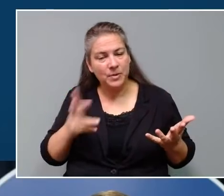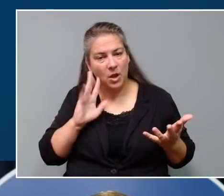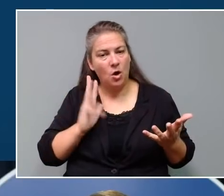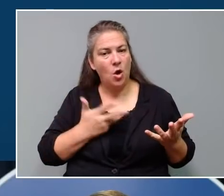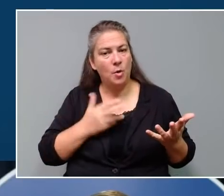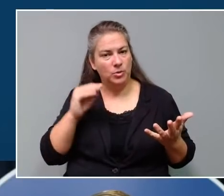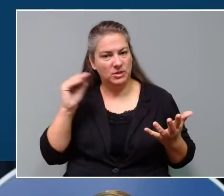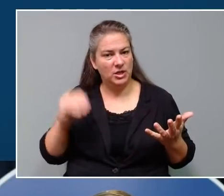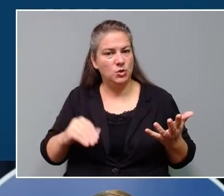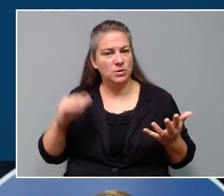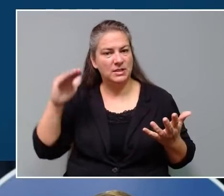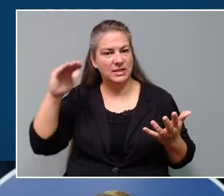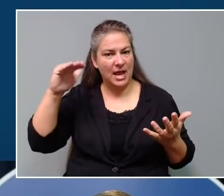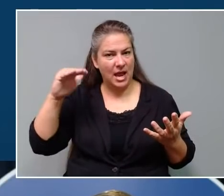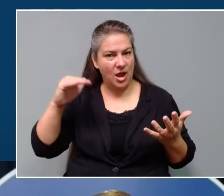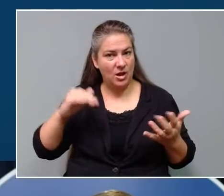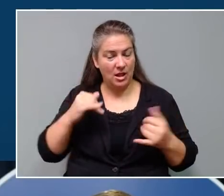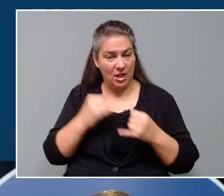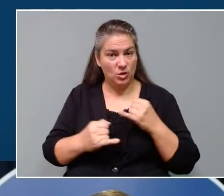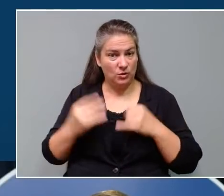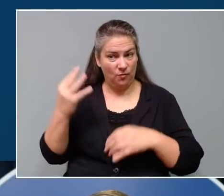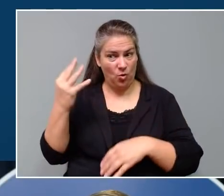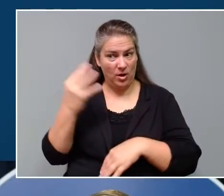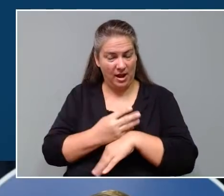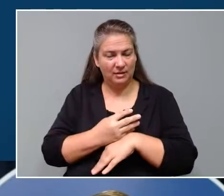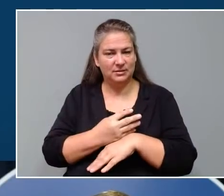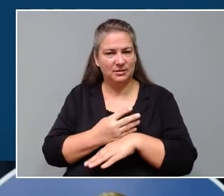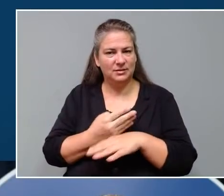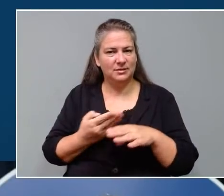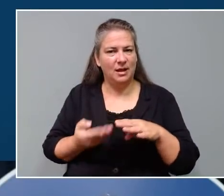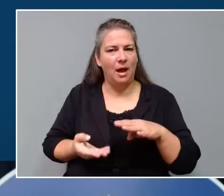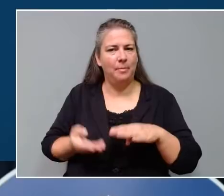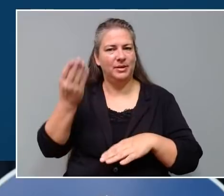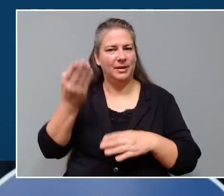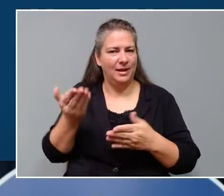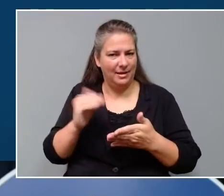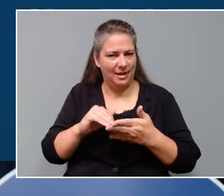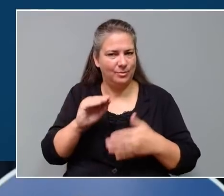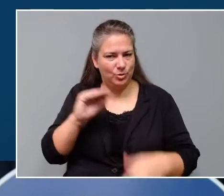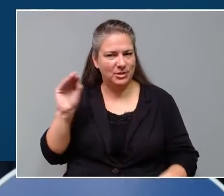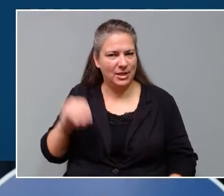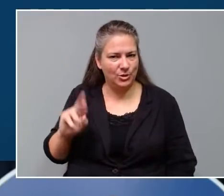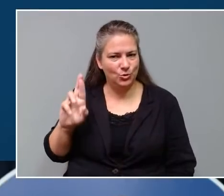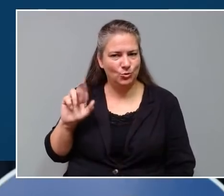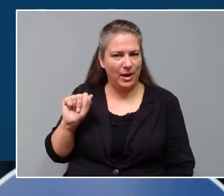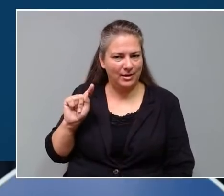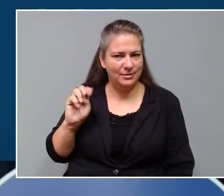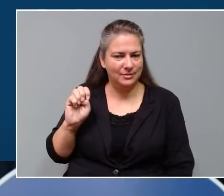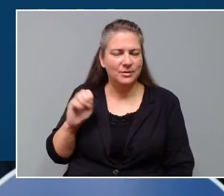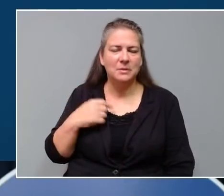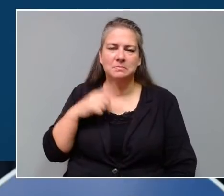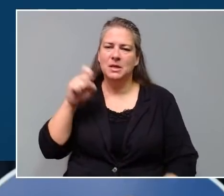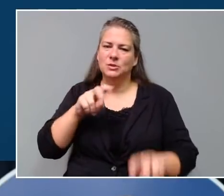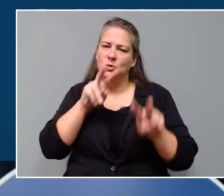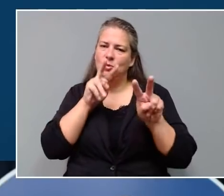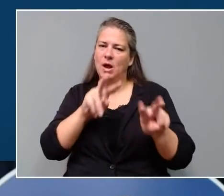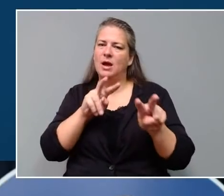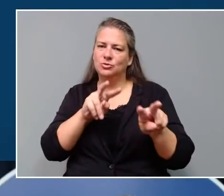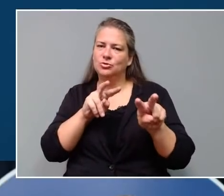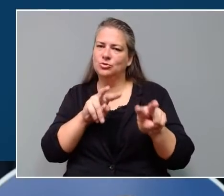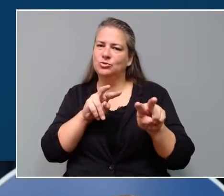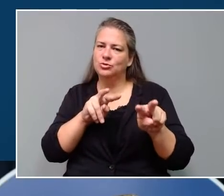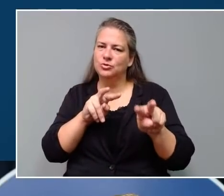4 days, it has gone back up. So we need to watch all of this very closely. So